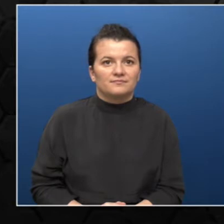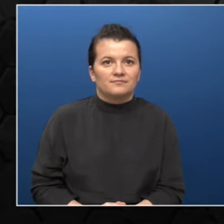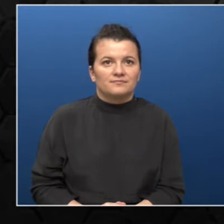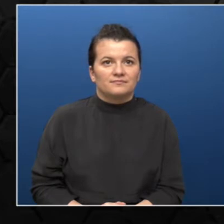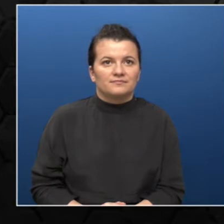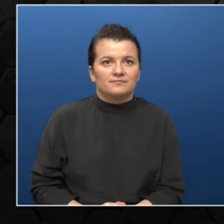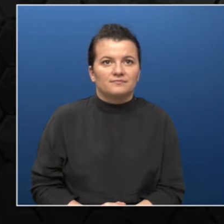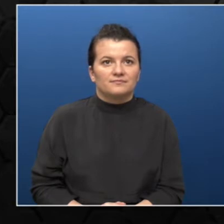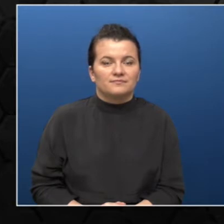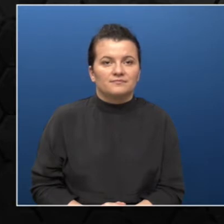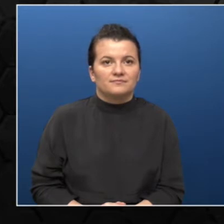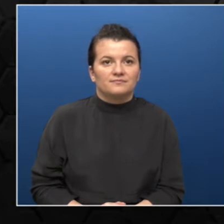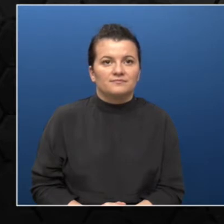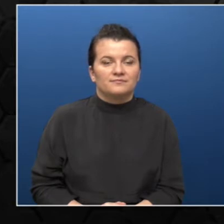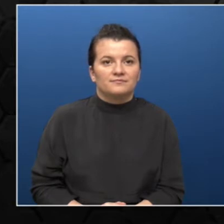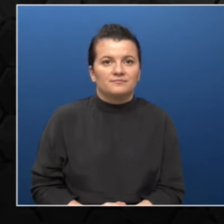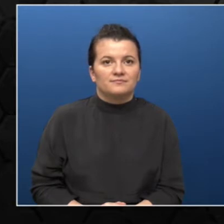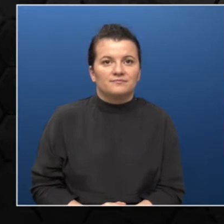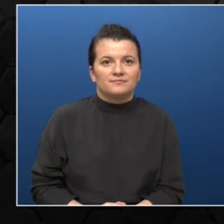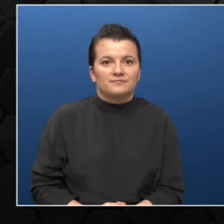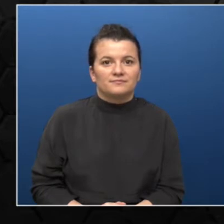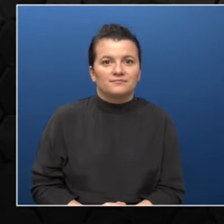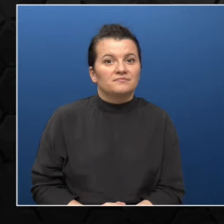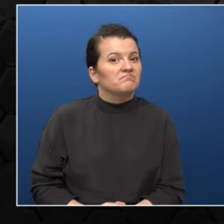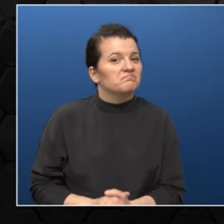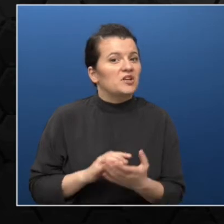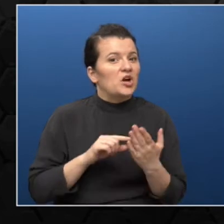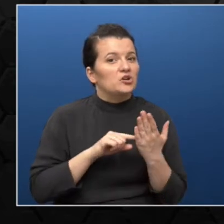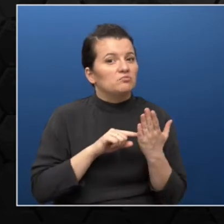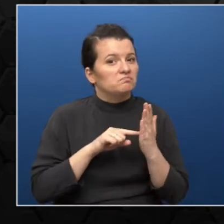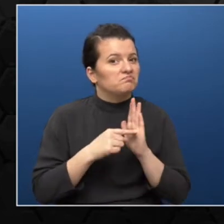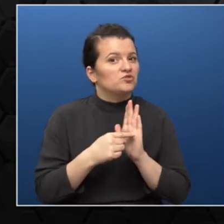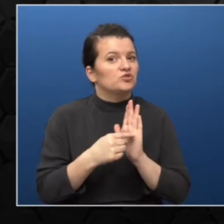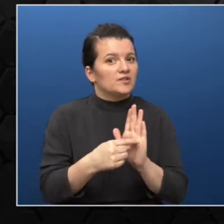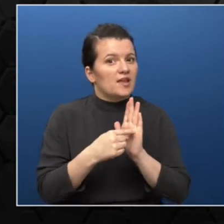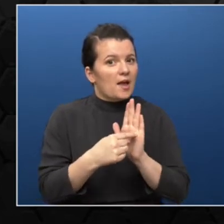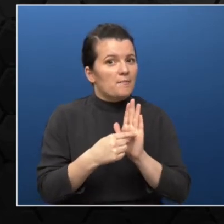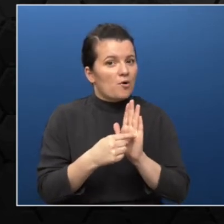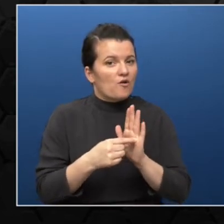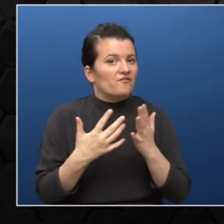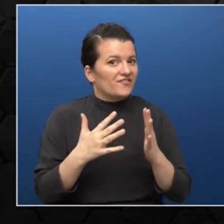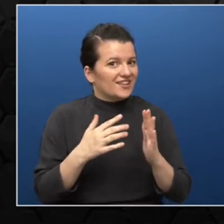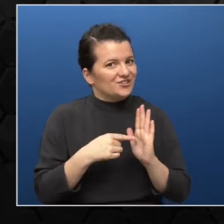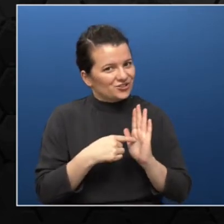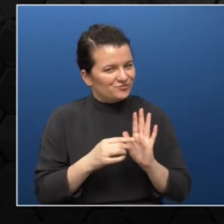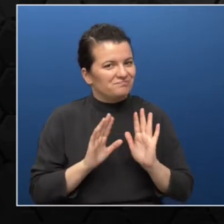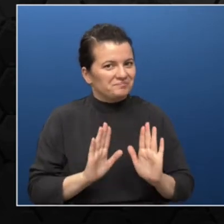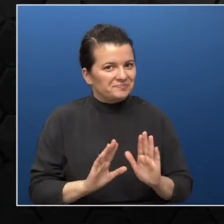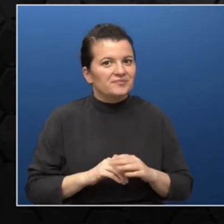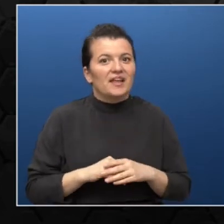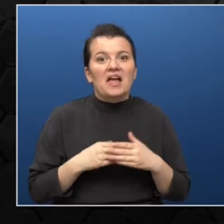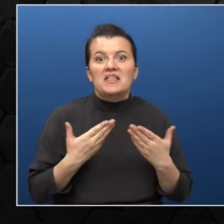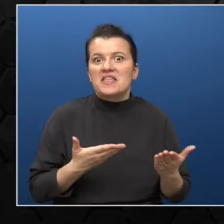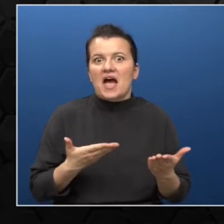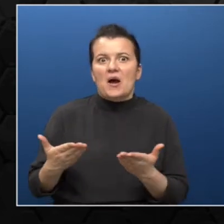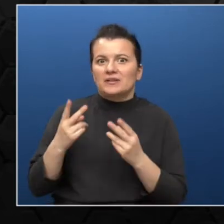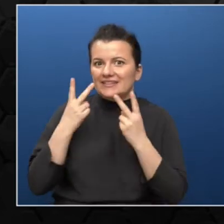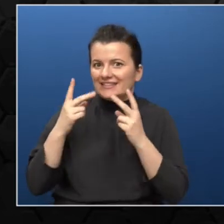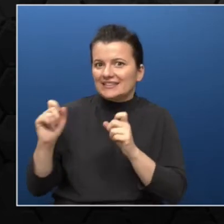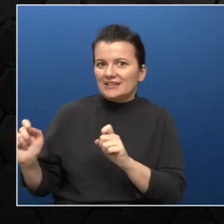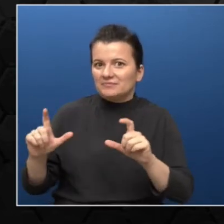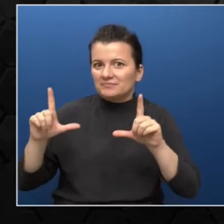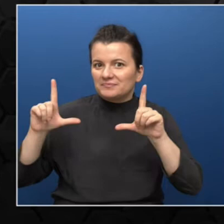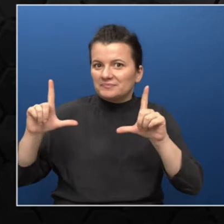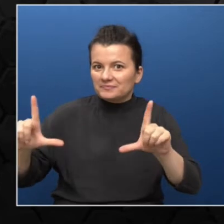Now that we went through the demo, I have one slide for all the experts of you. So those who are just getting started with